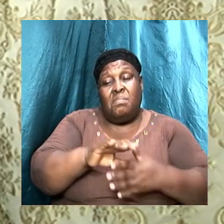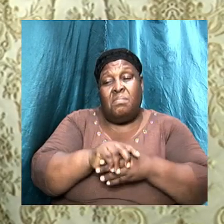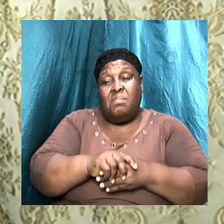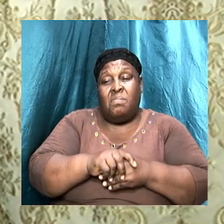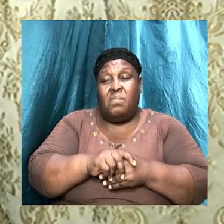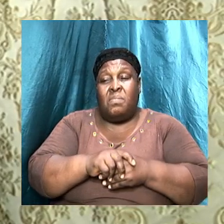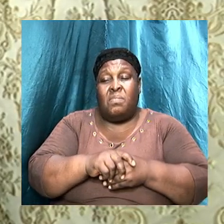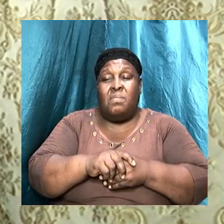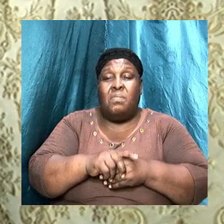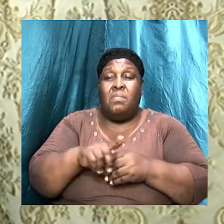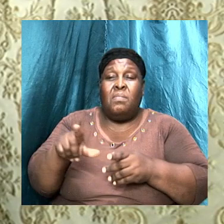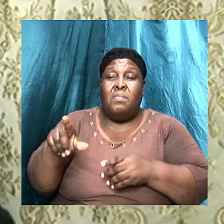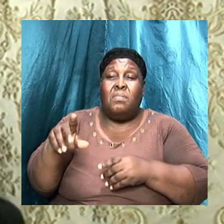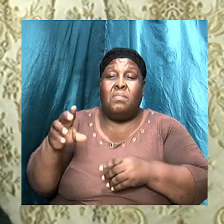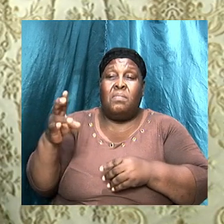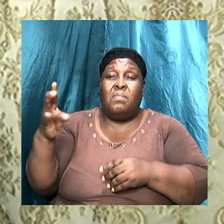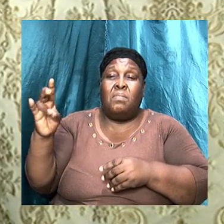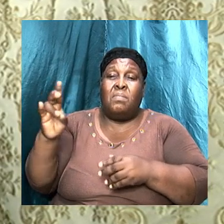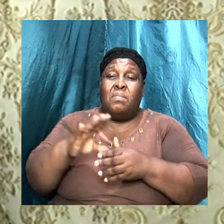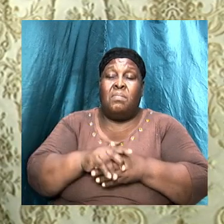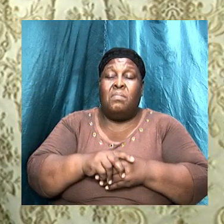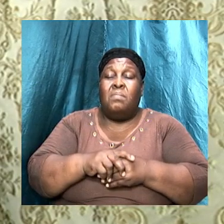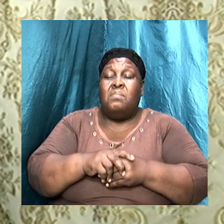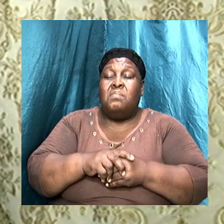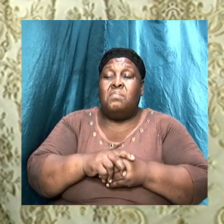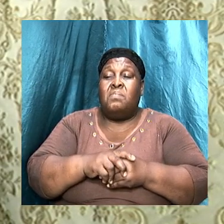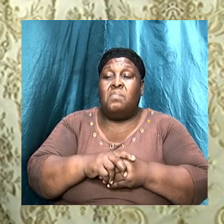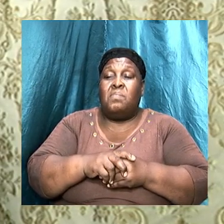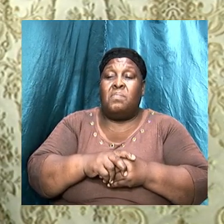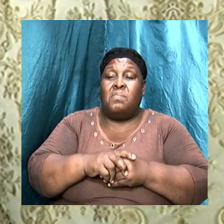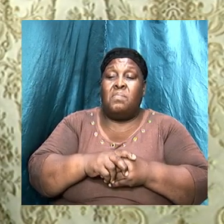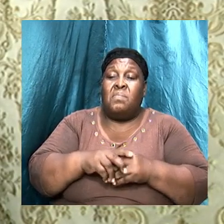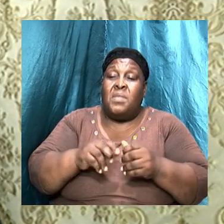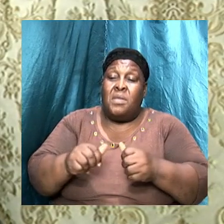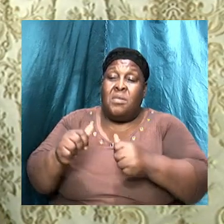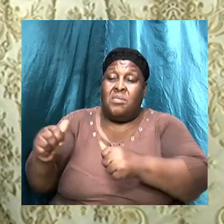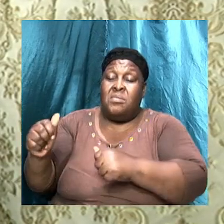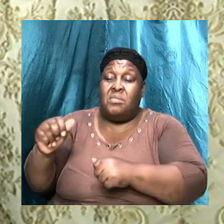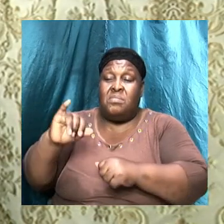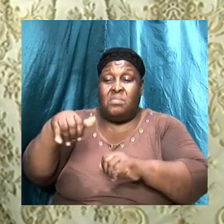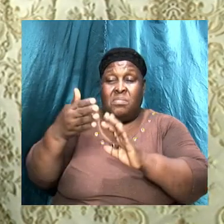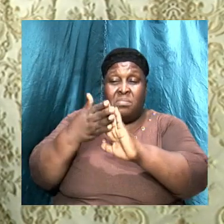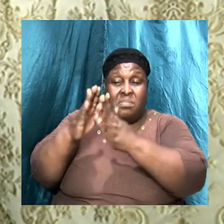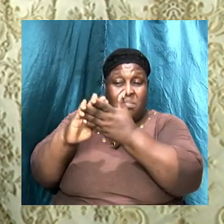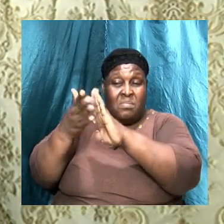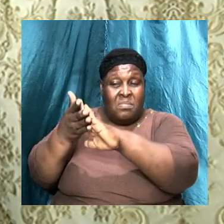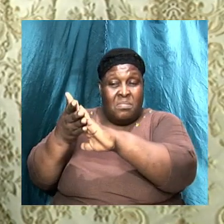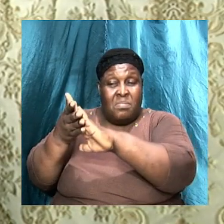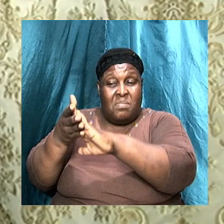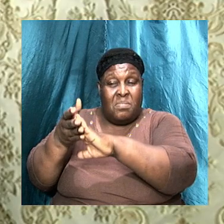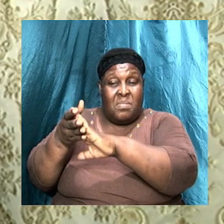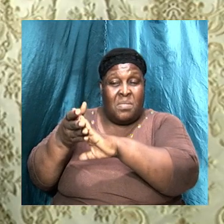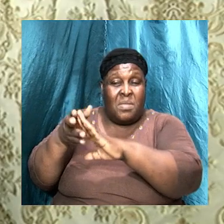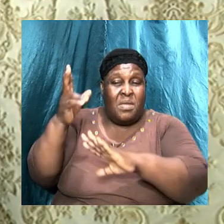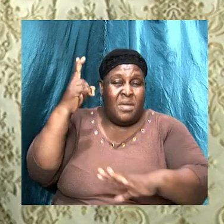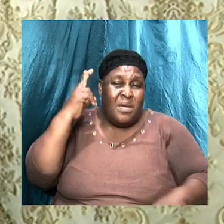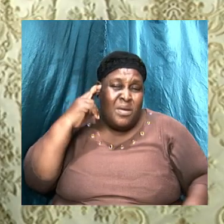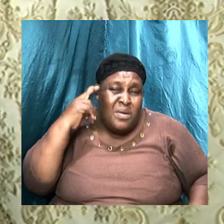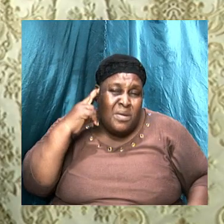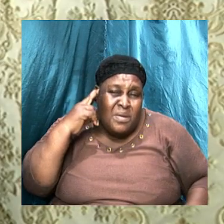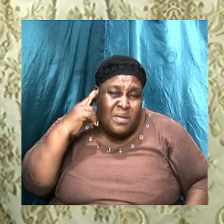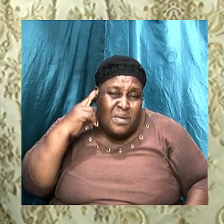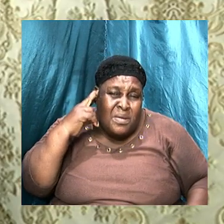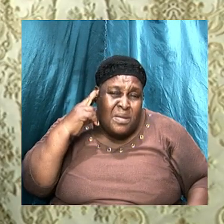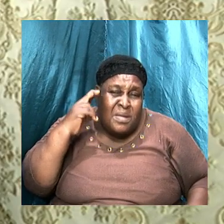to 17 tells us right that the apostles were at Jerusalem heard that